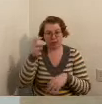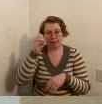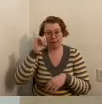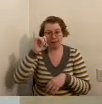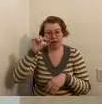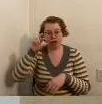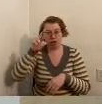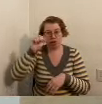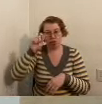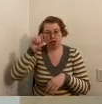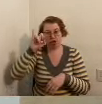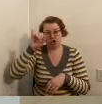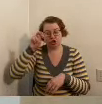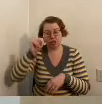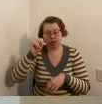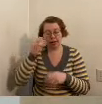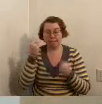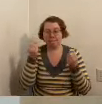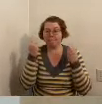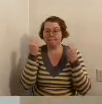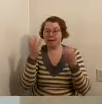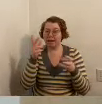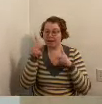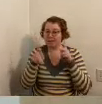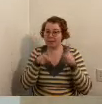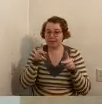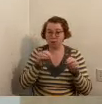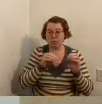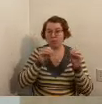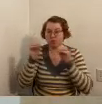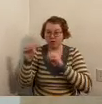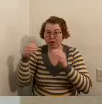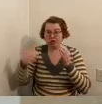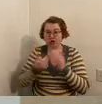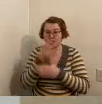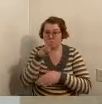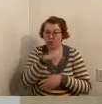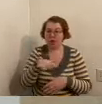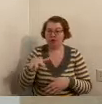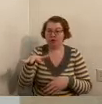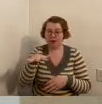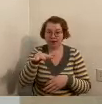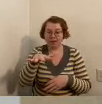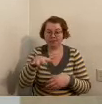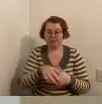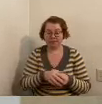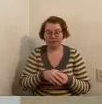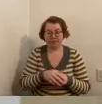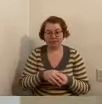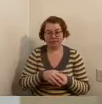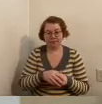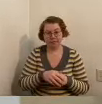migration. Many people moving into a new area.